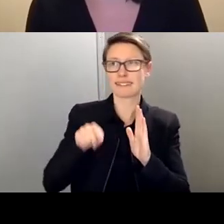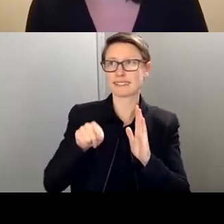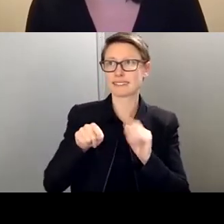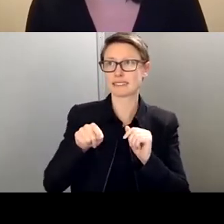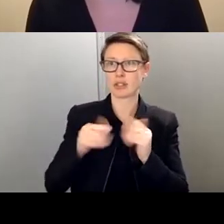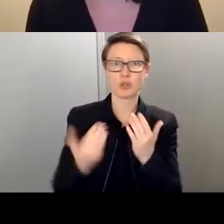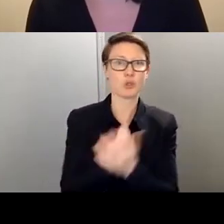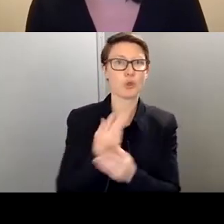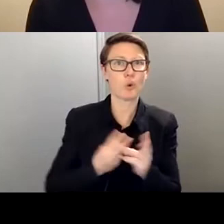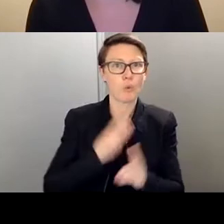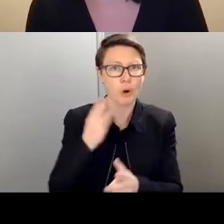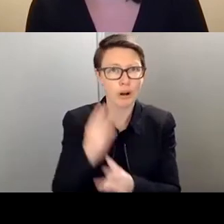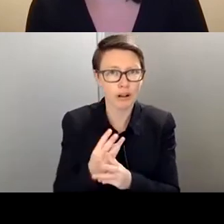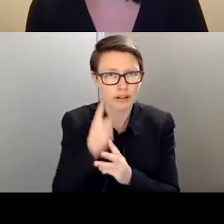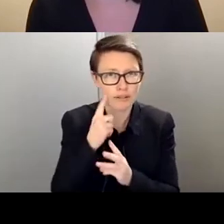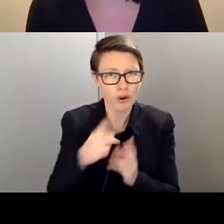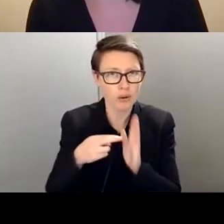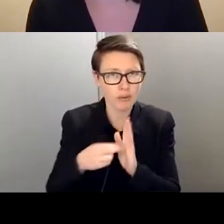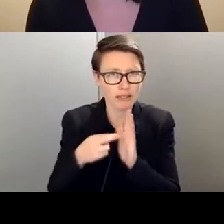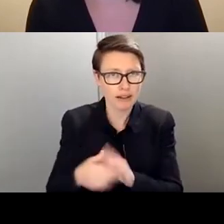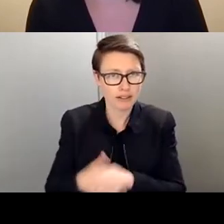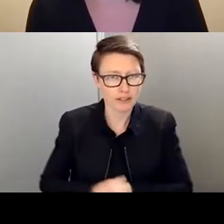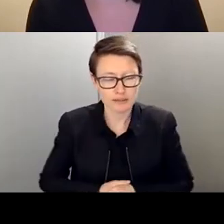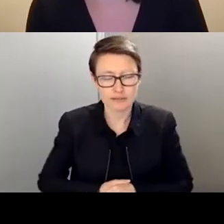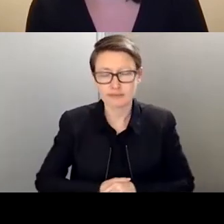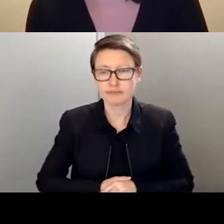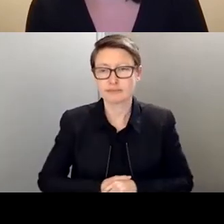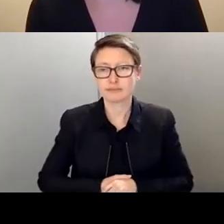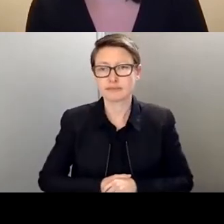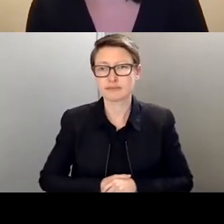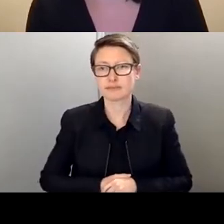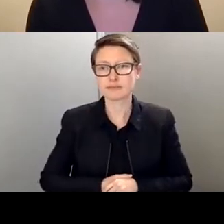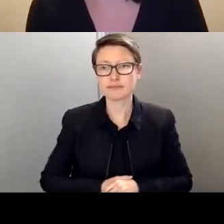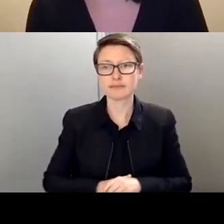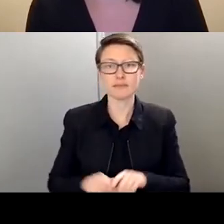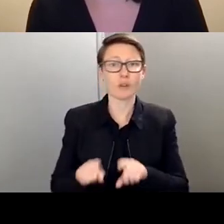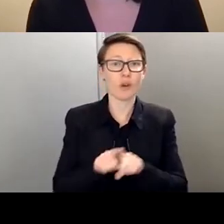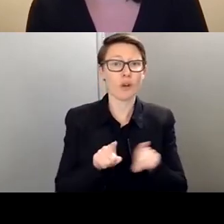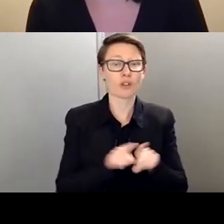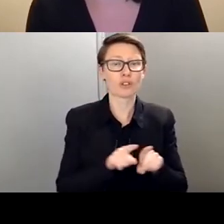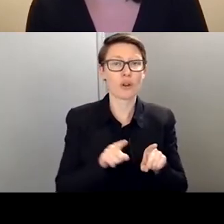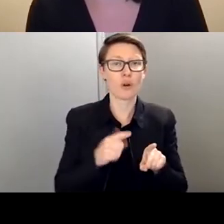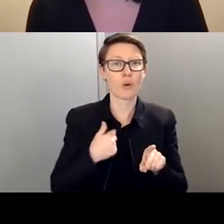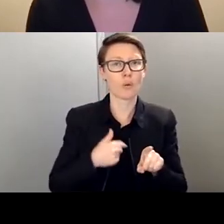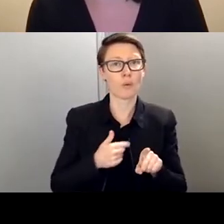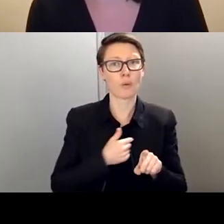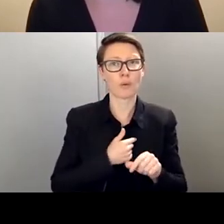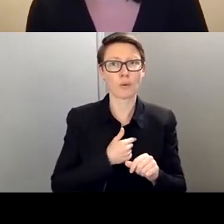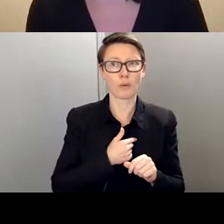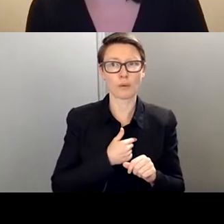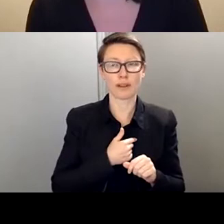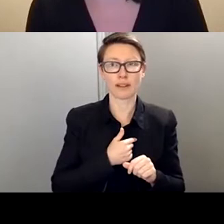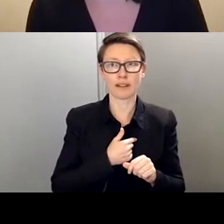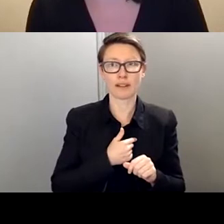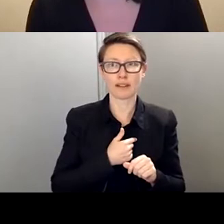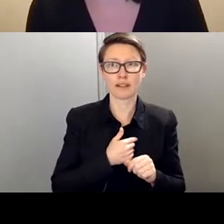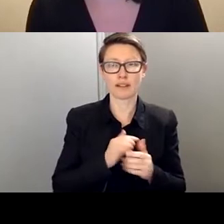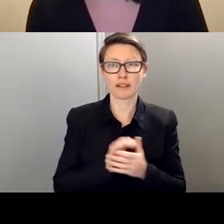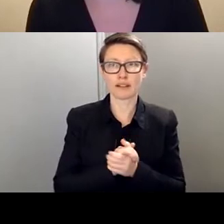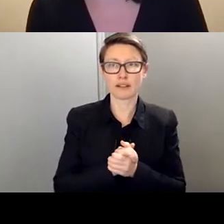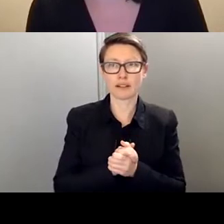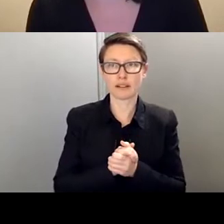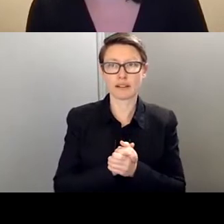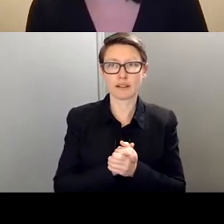and representation that we want to do. And then we also work to just make